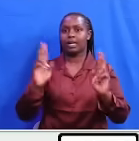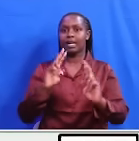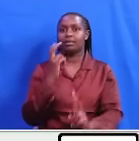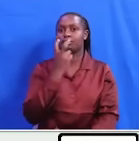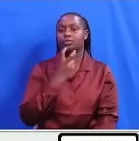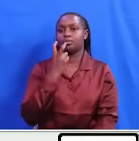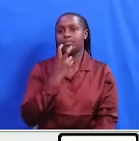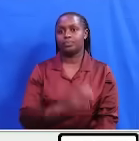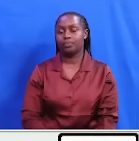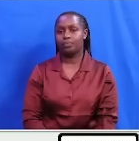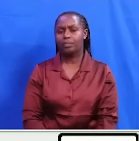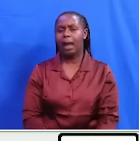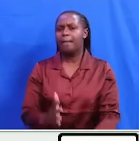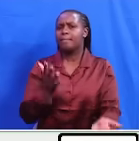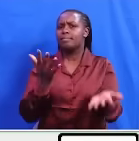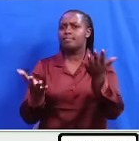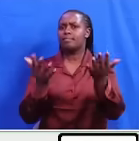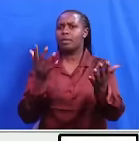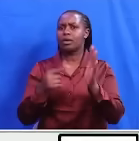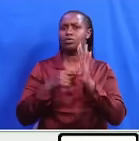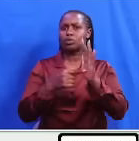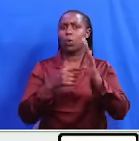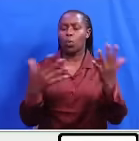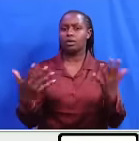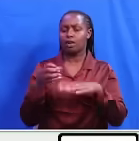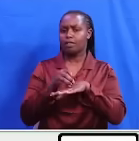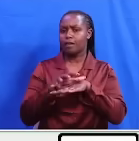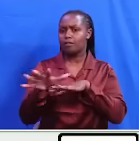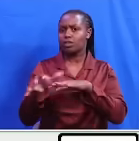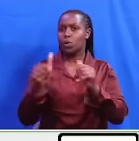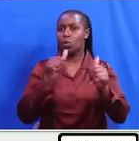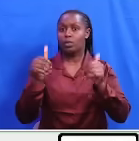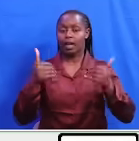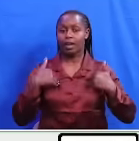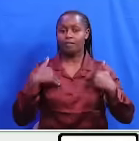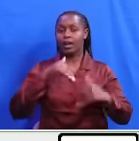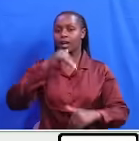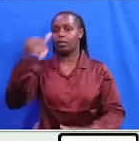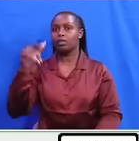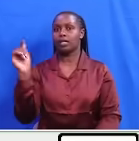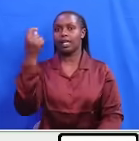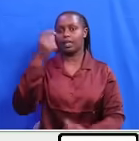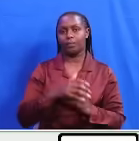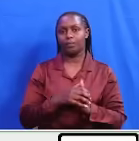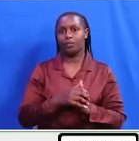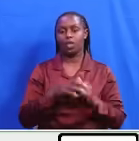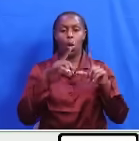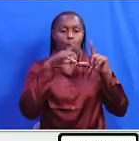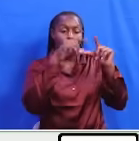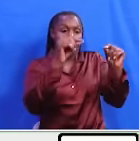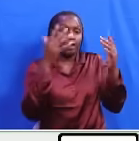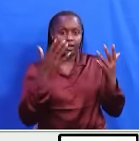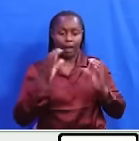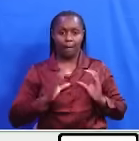sana. Perhaps an indication of the influence he still holds within the region. Vile tumesema bishop wa